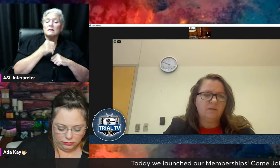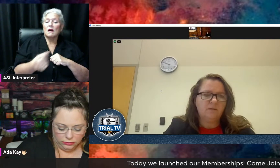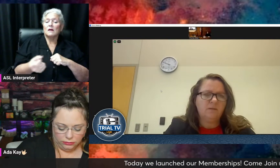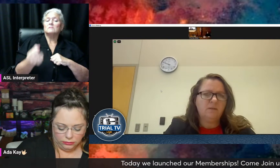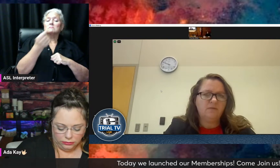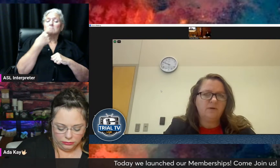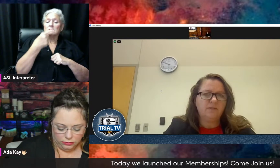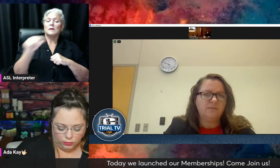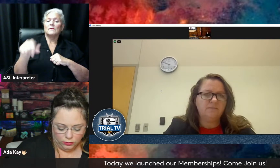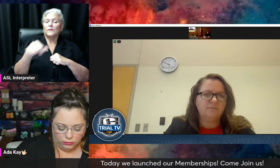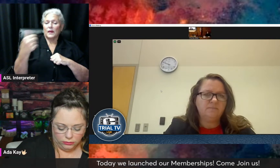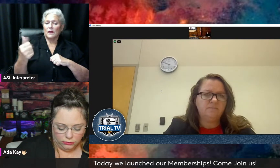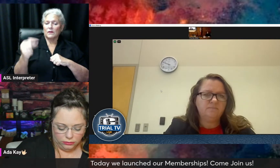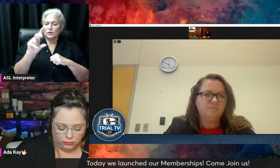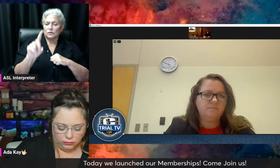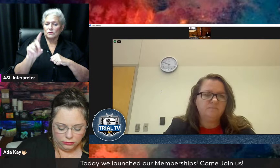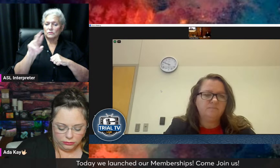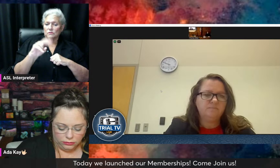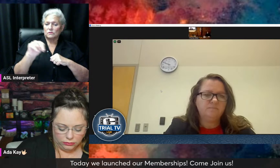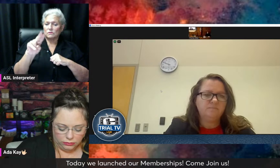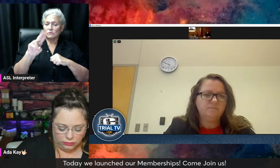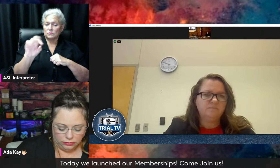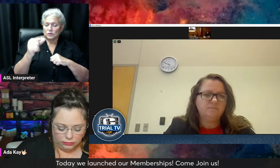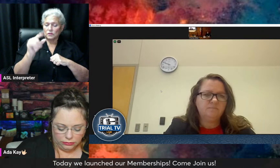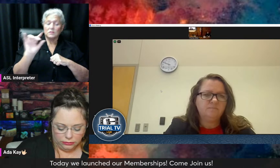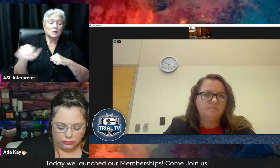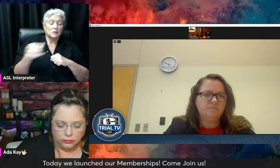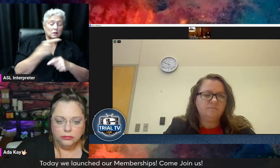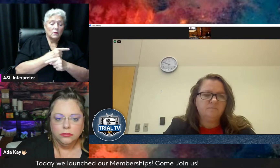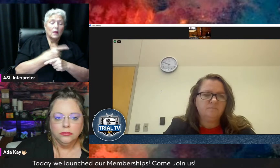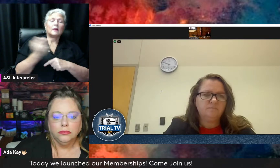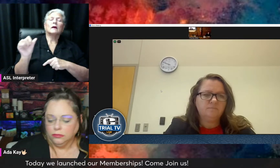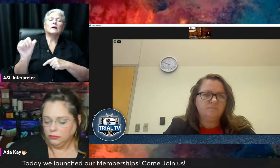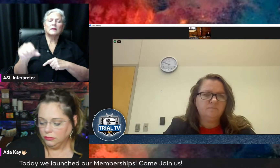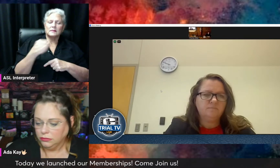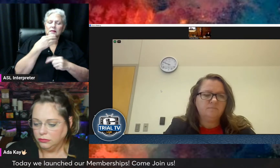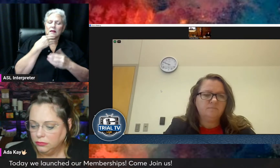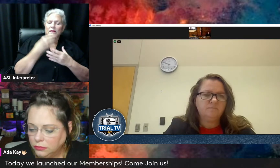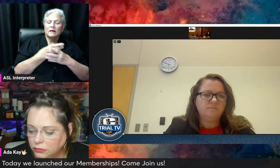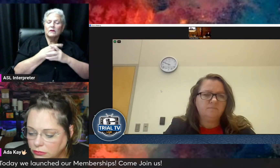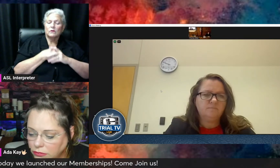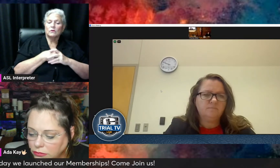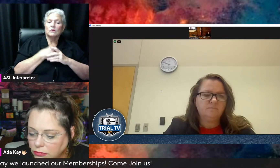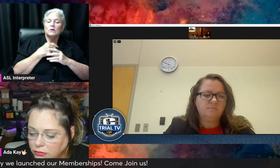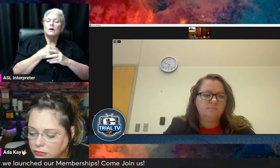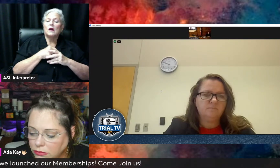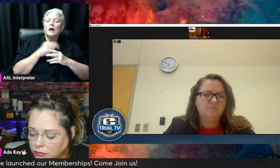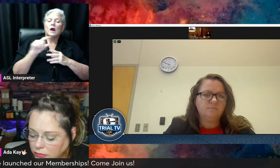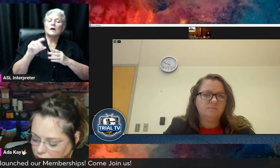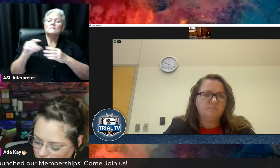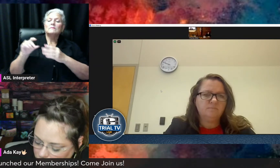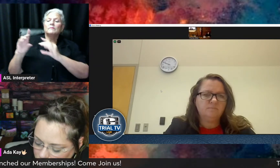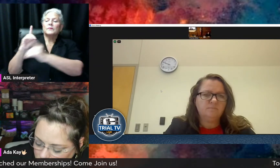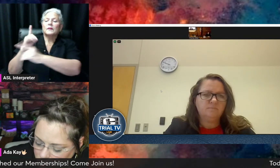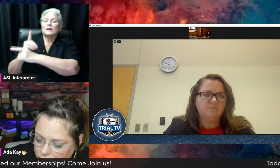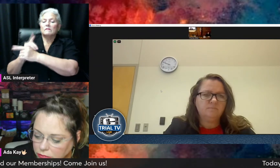correct? That's correct. Thank you. I don't have anything further. Cross-examination.